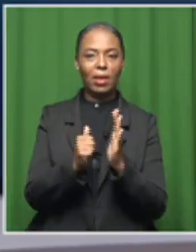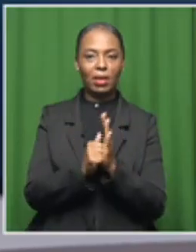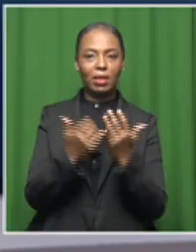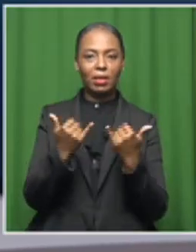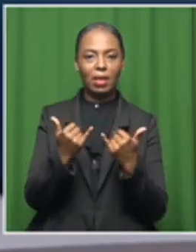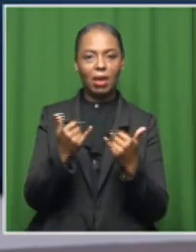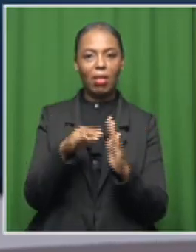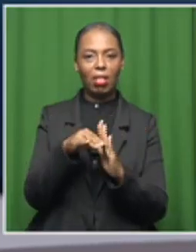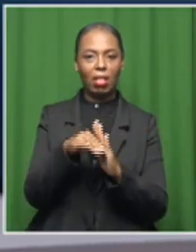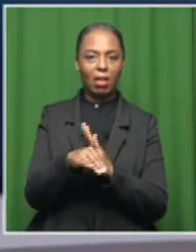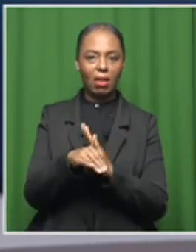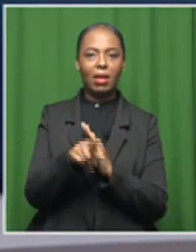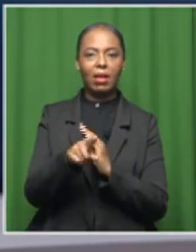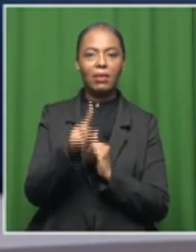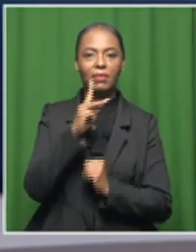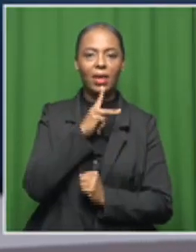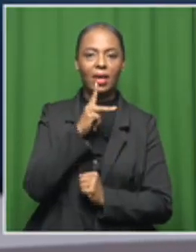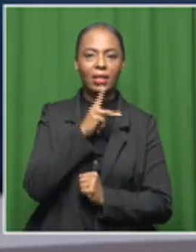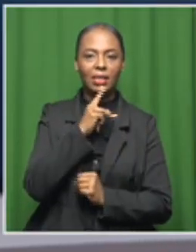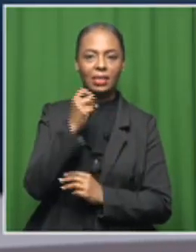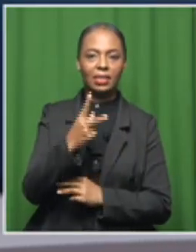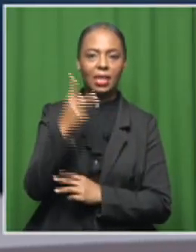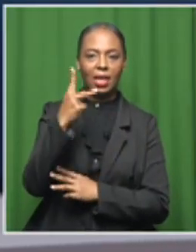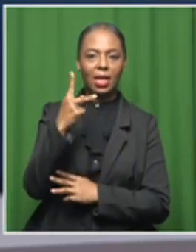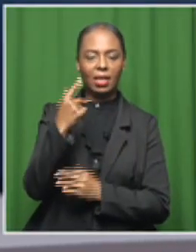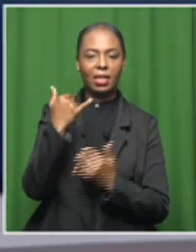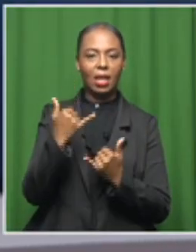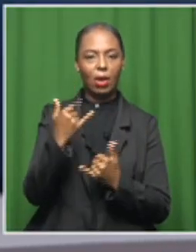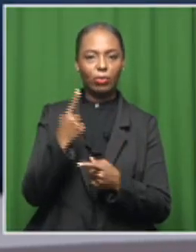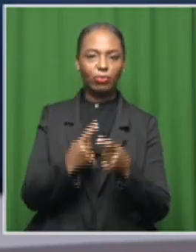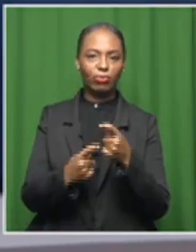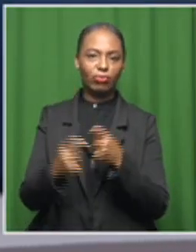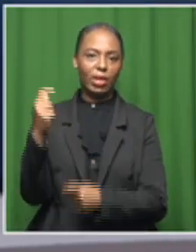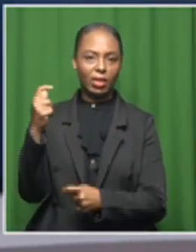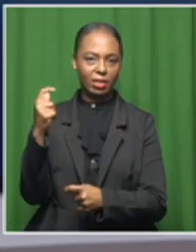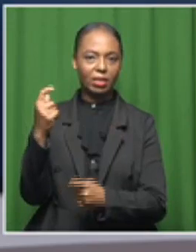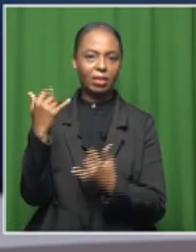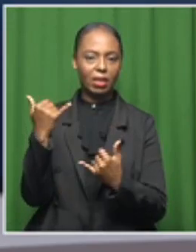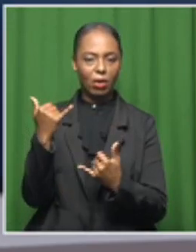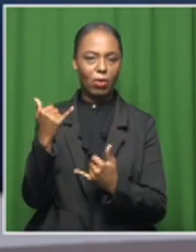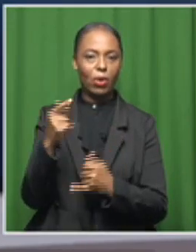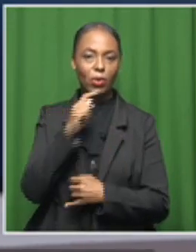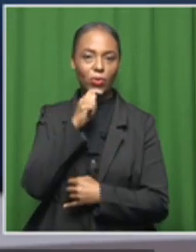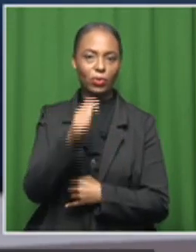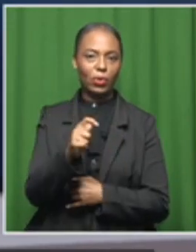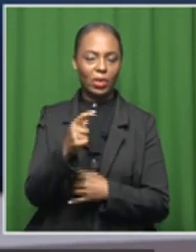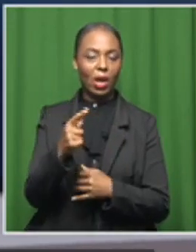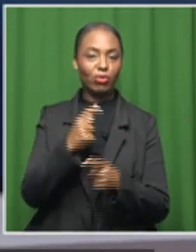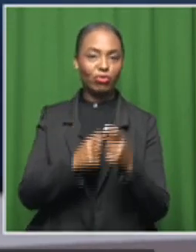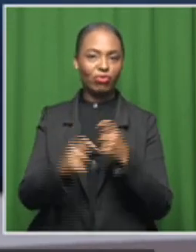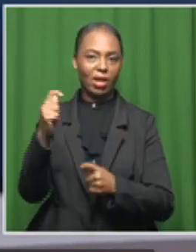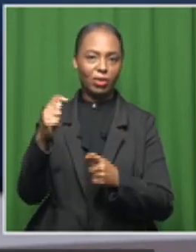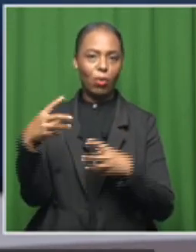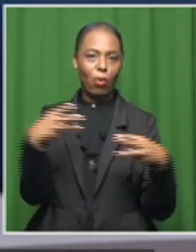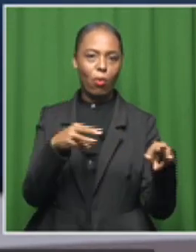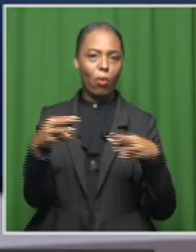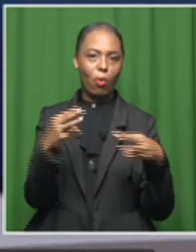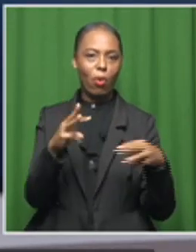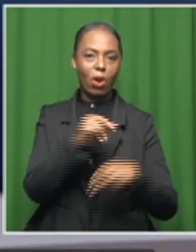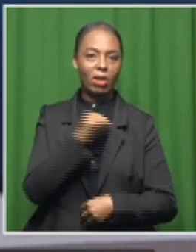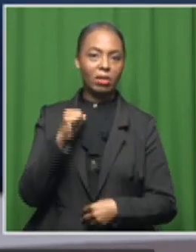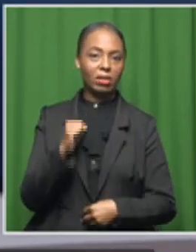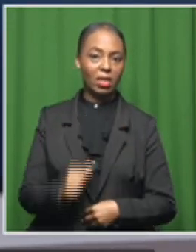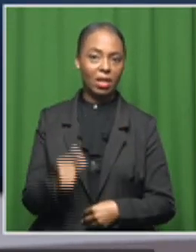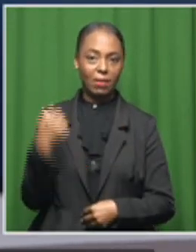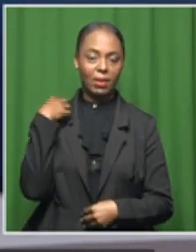on Friday for the second straight trading session. It's official, we are now in a trading war. China's finance ministry last week announced